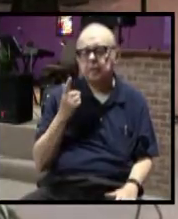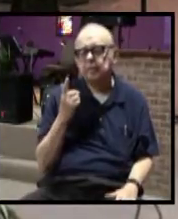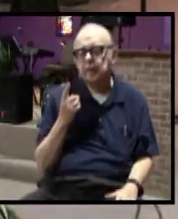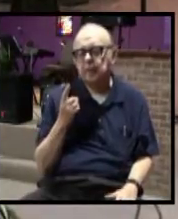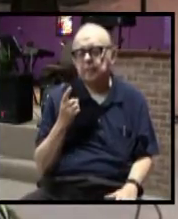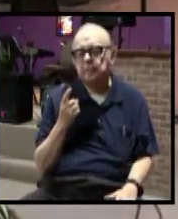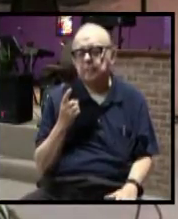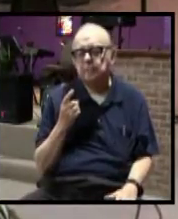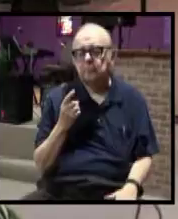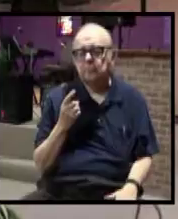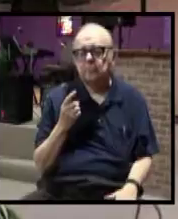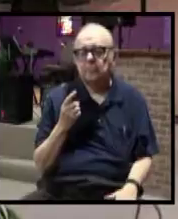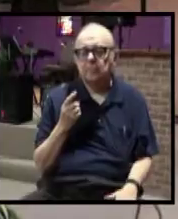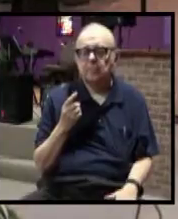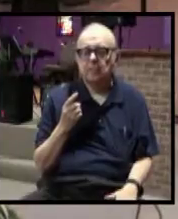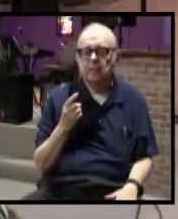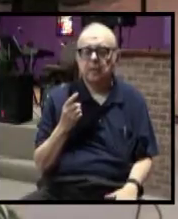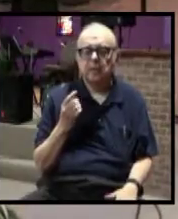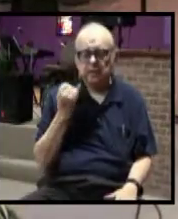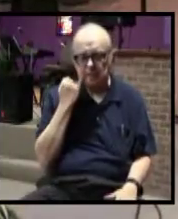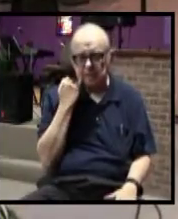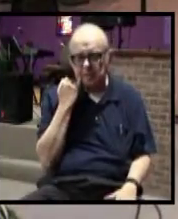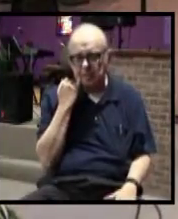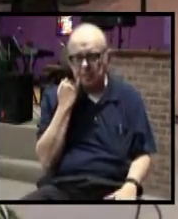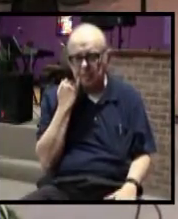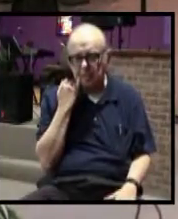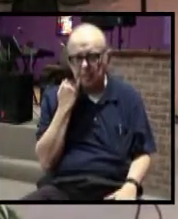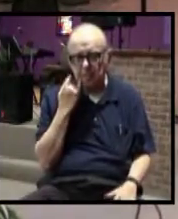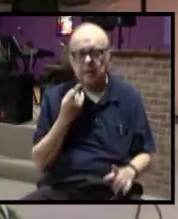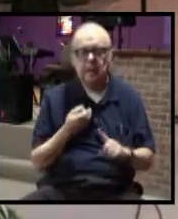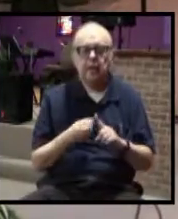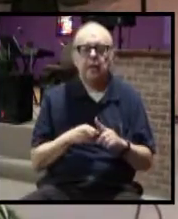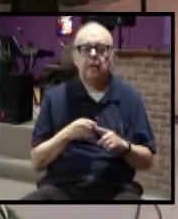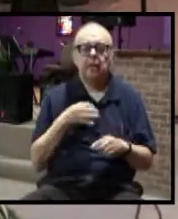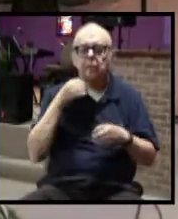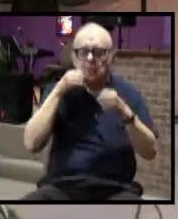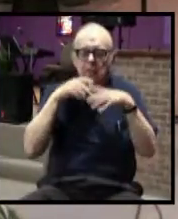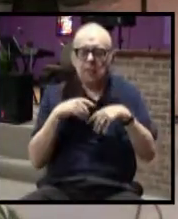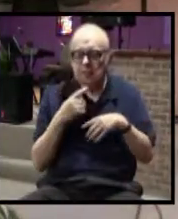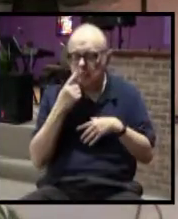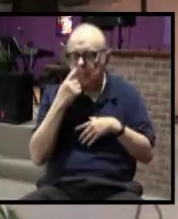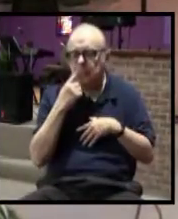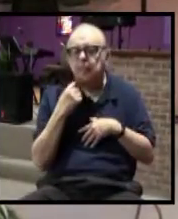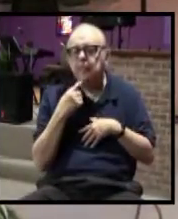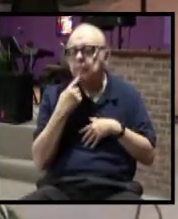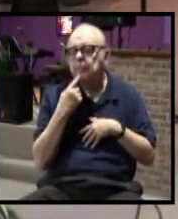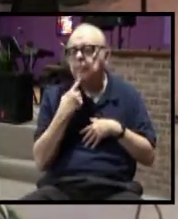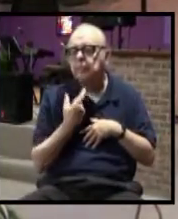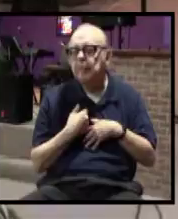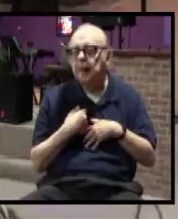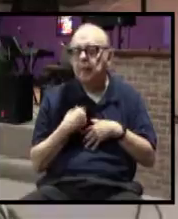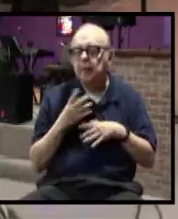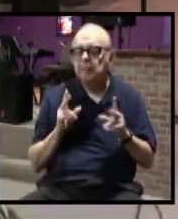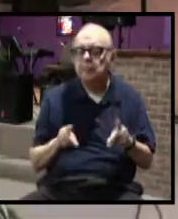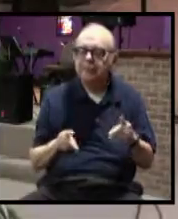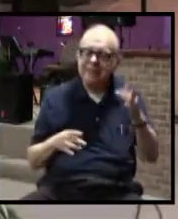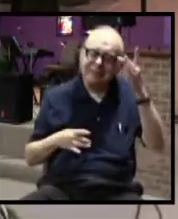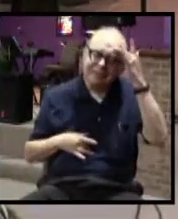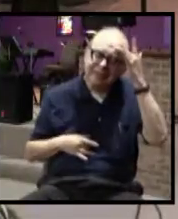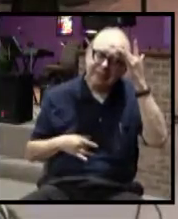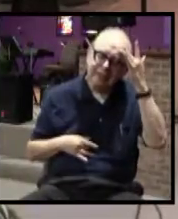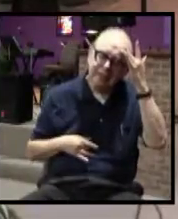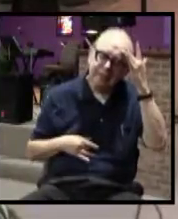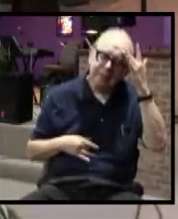And you have to understand it could come from droplets from the mouth, the nose, or someone who was infected.